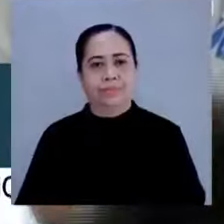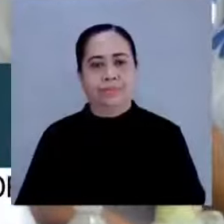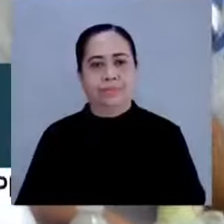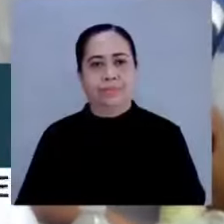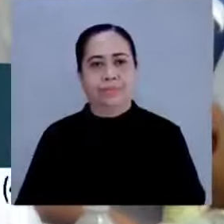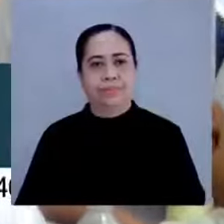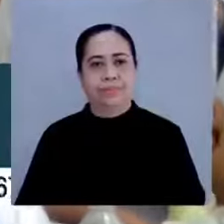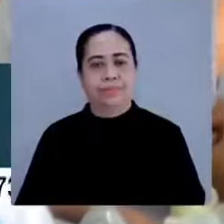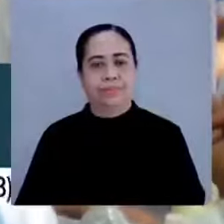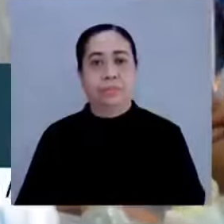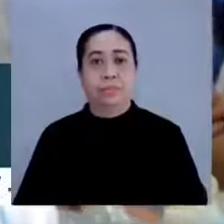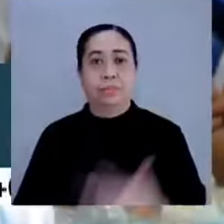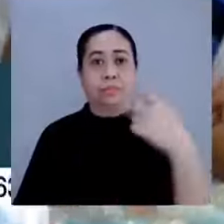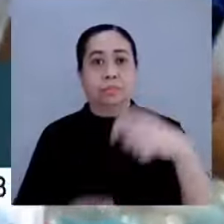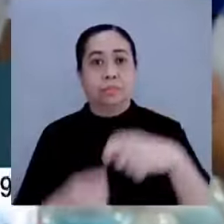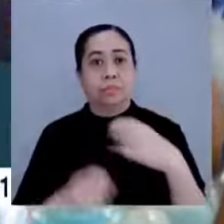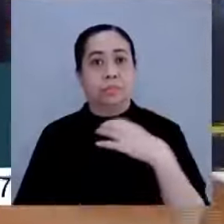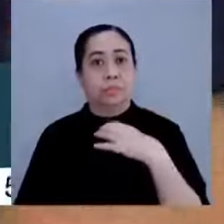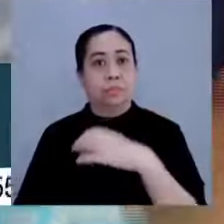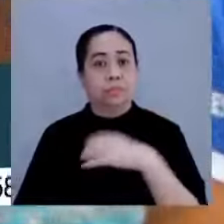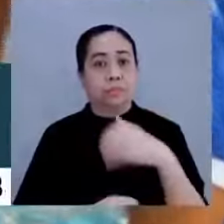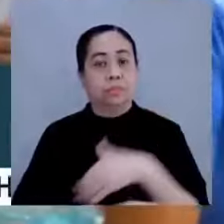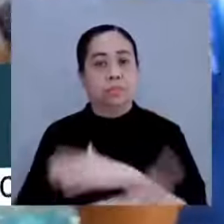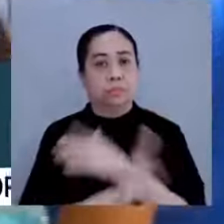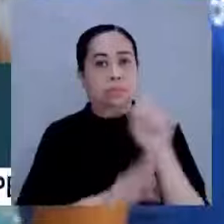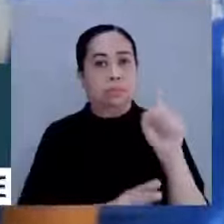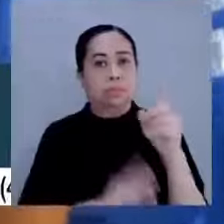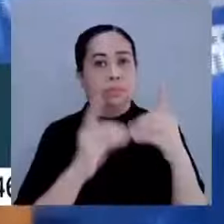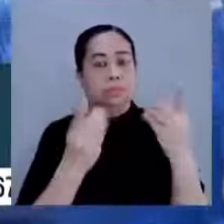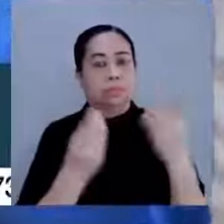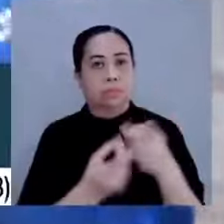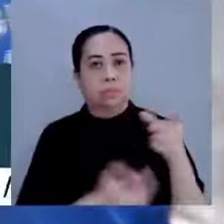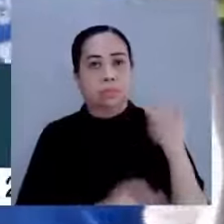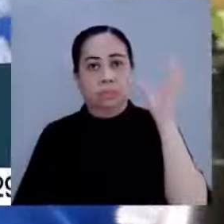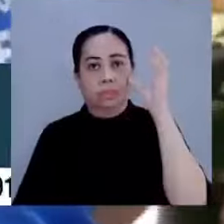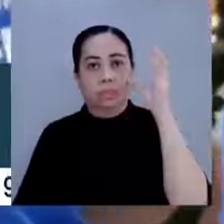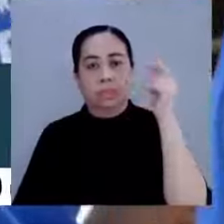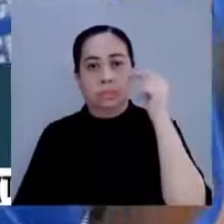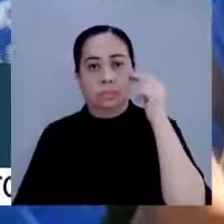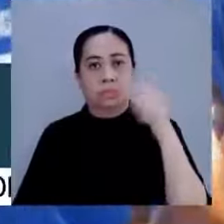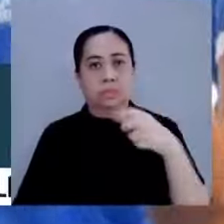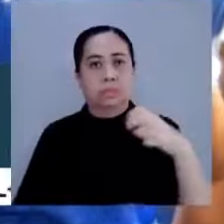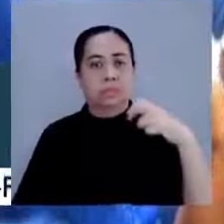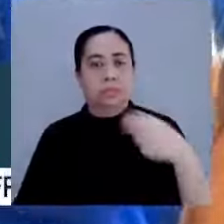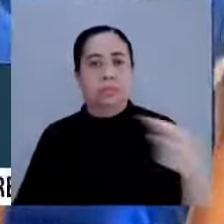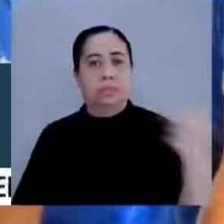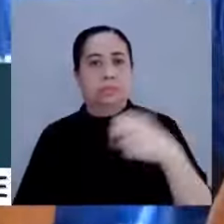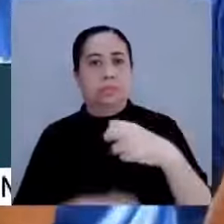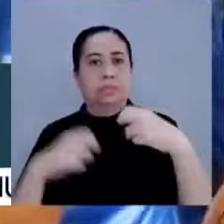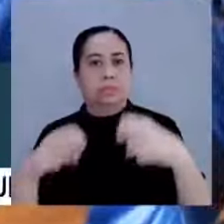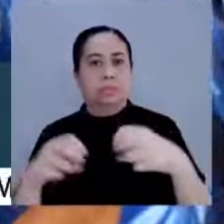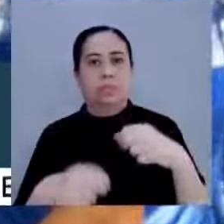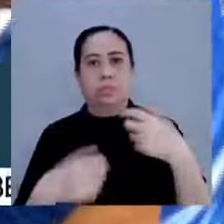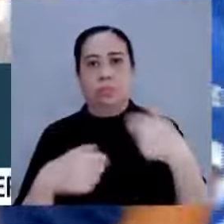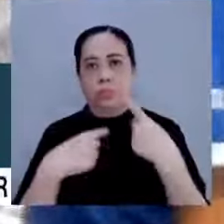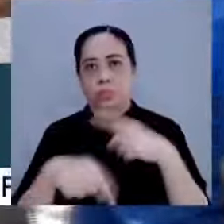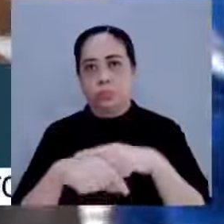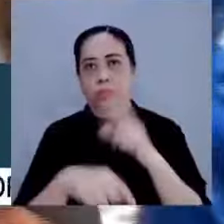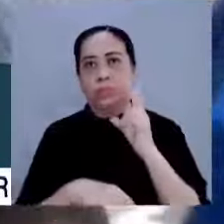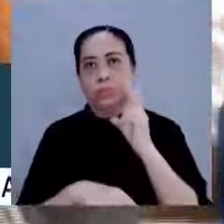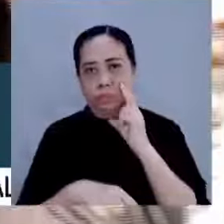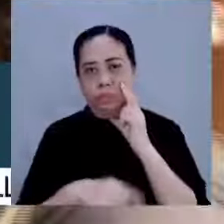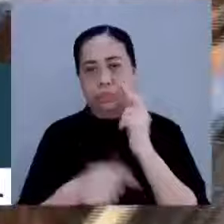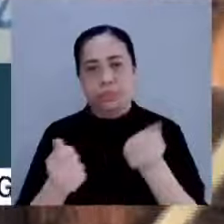A three-term congressman of Davao City's 1st District, Nograles was appointed cabinet secretary under the Duterte administration